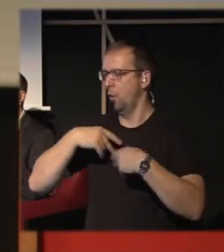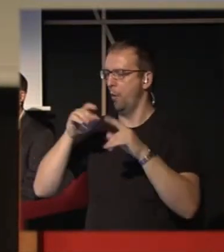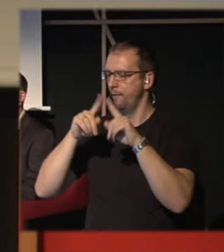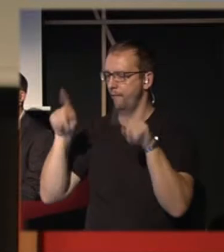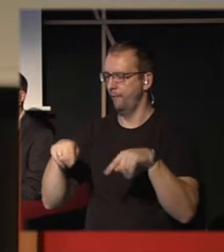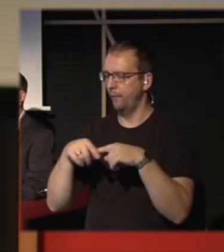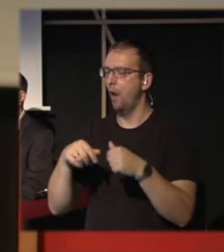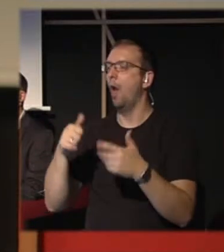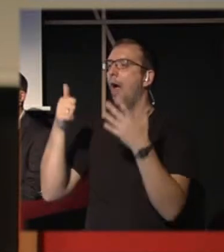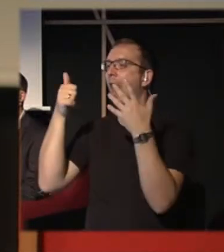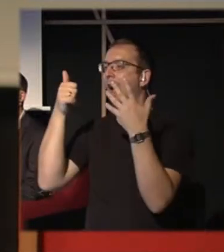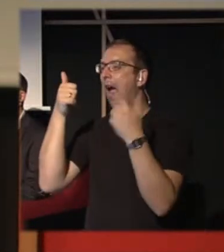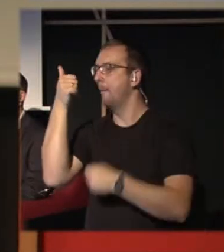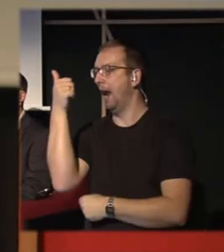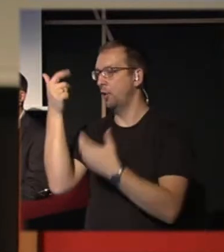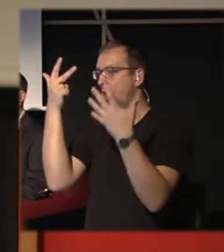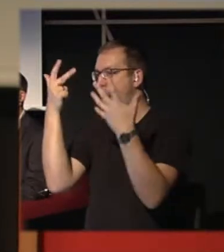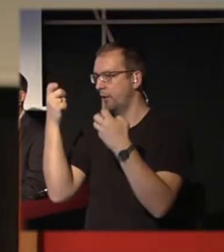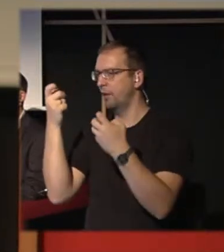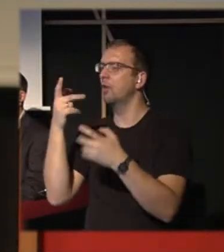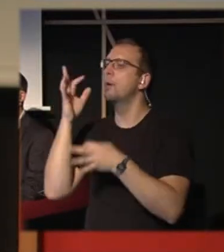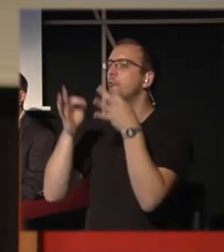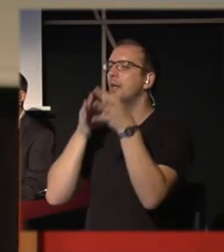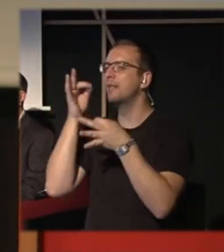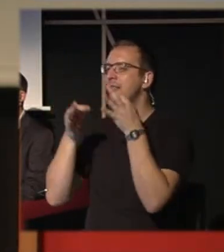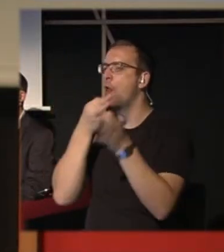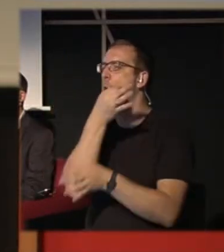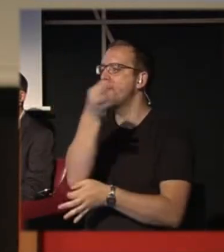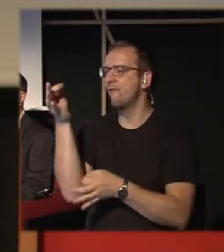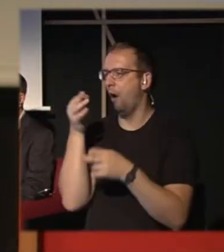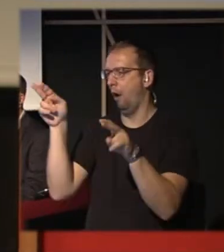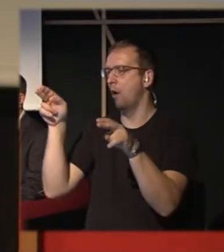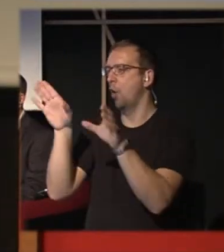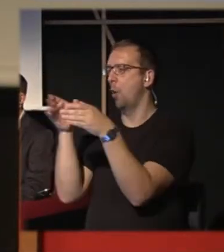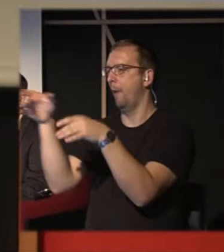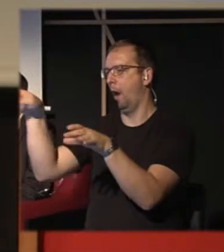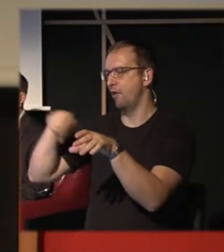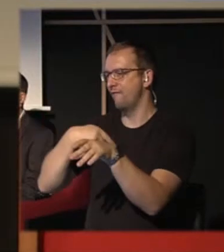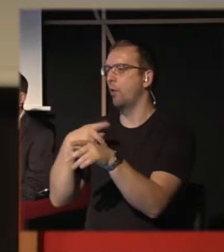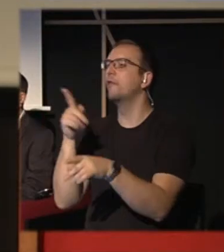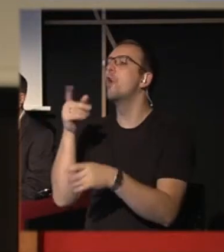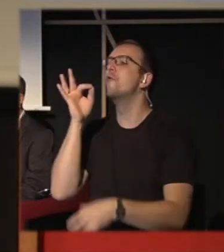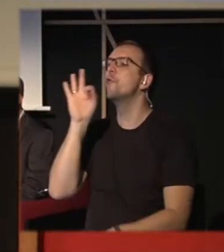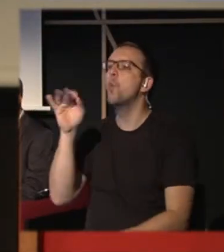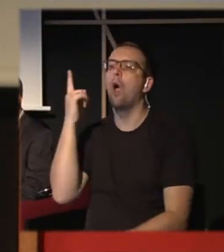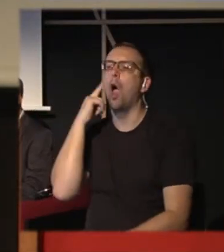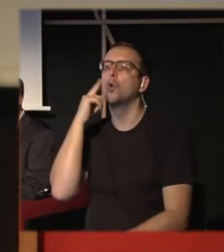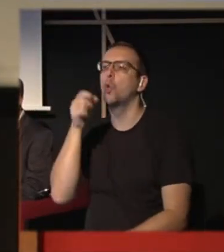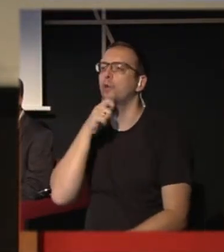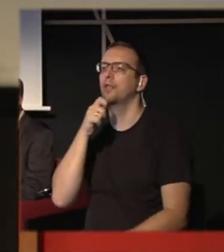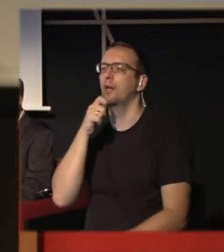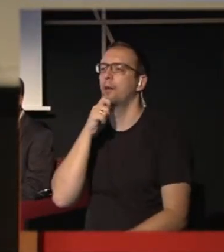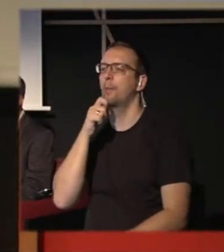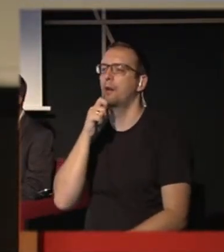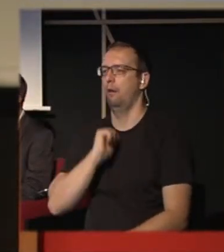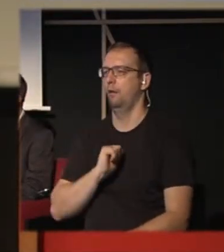idea of what the current landscape is, and by extension UEFA, so that we can see where to improve, where there is a need to concentrate on. For instance,